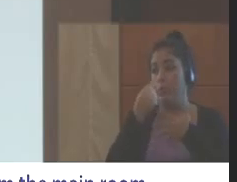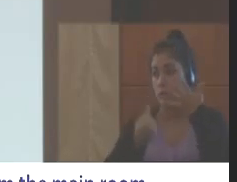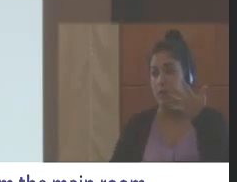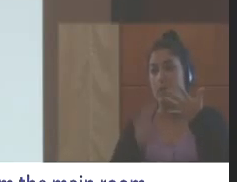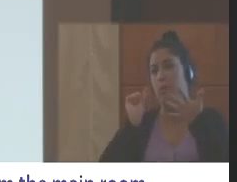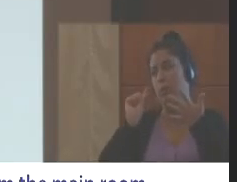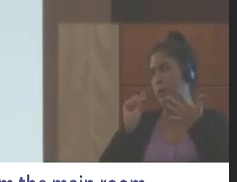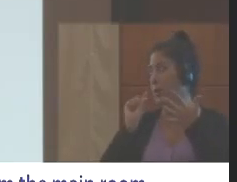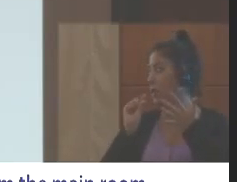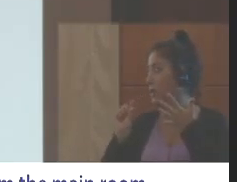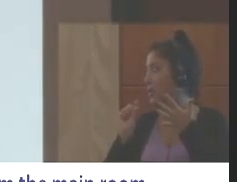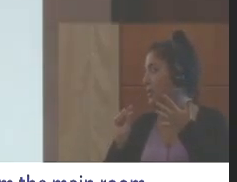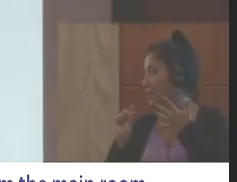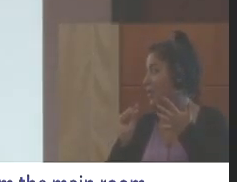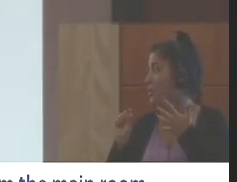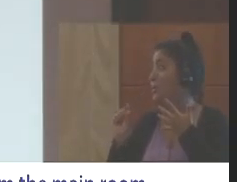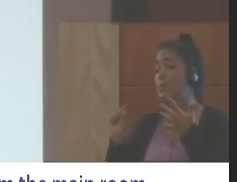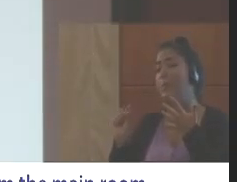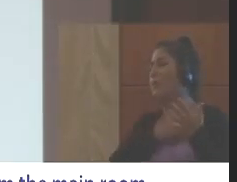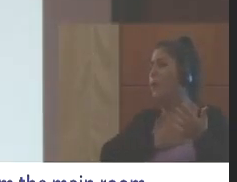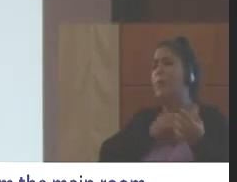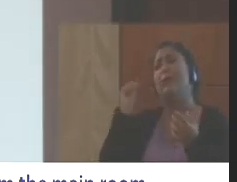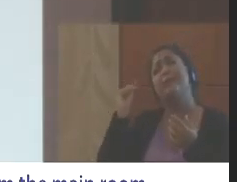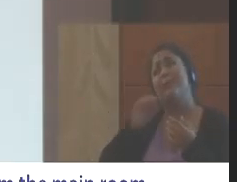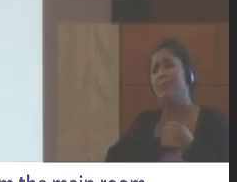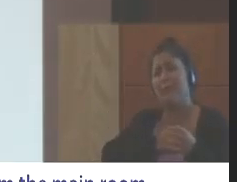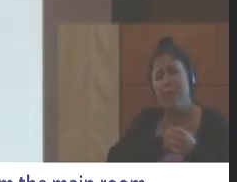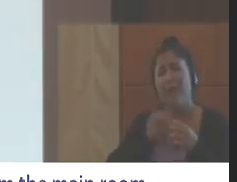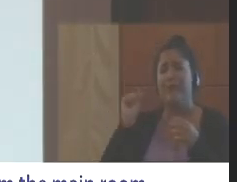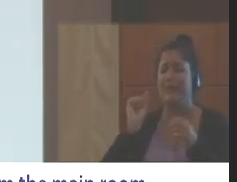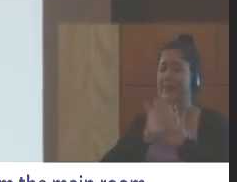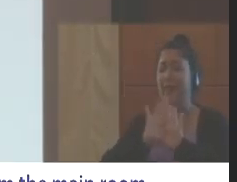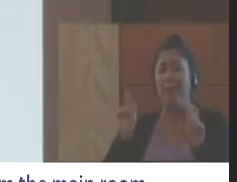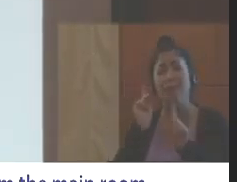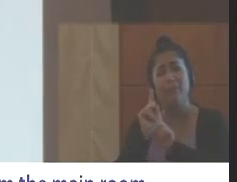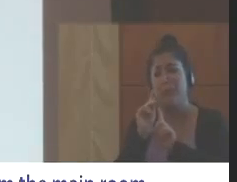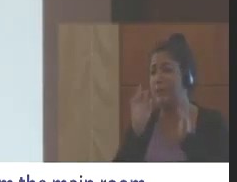new regulatory framework that we have,